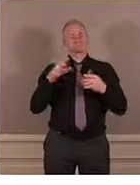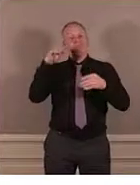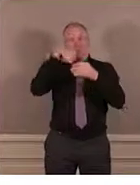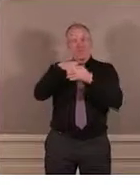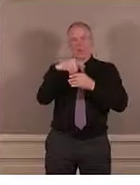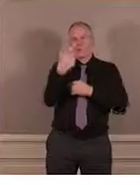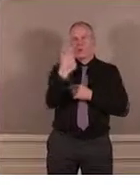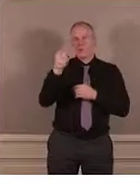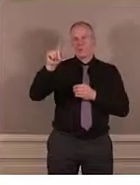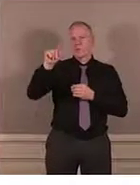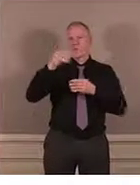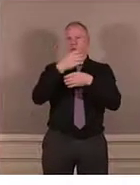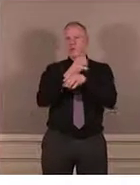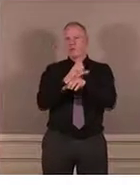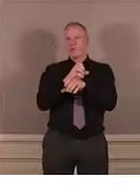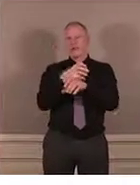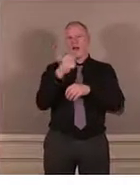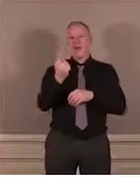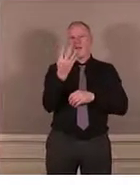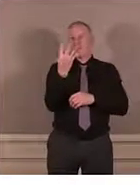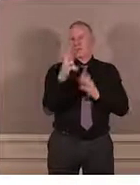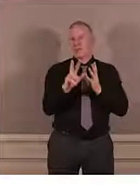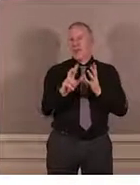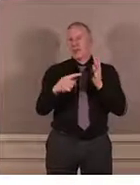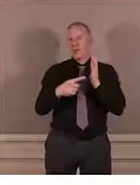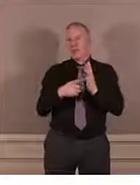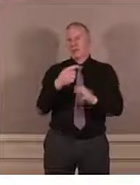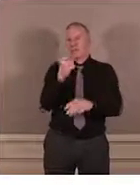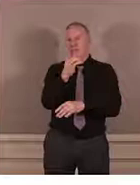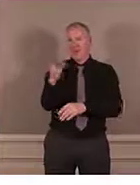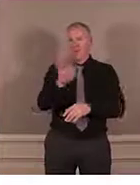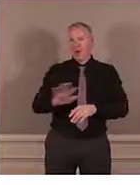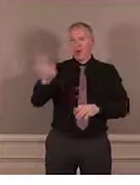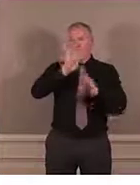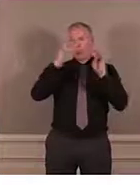120 countries and we have 48,000 staff worldwide.